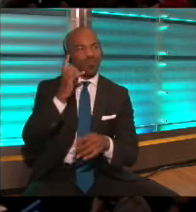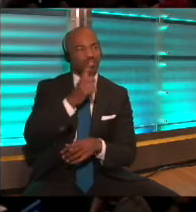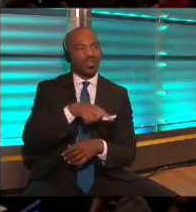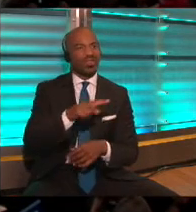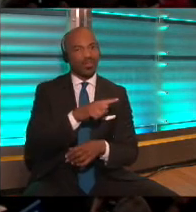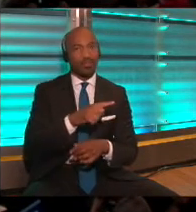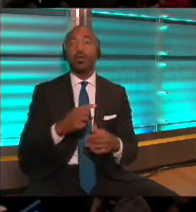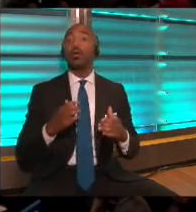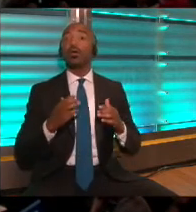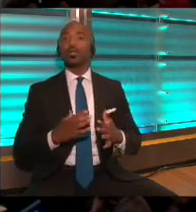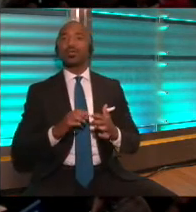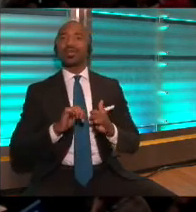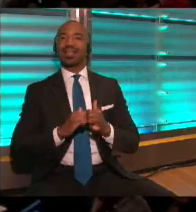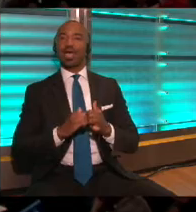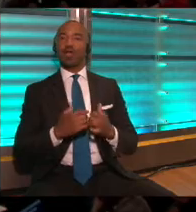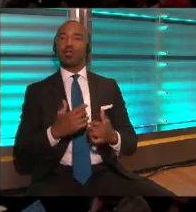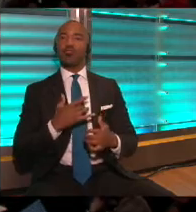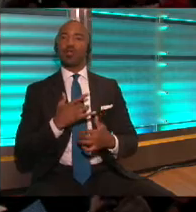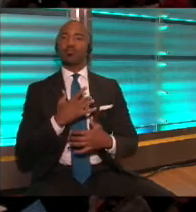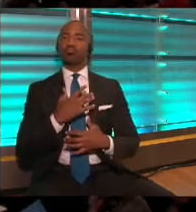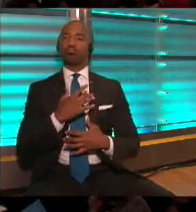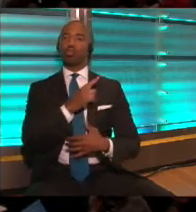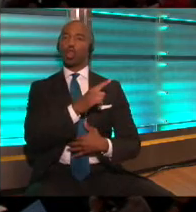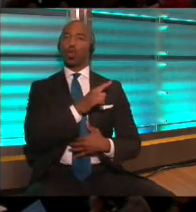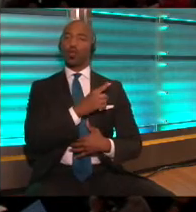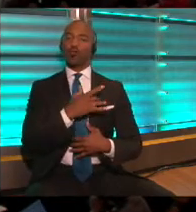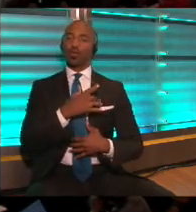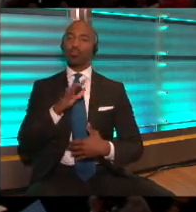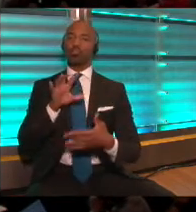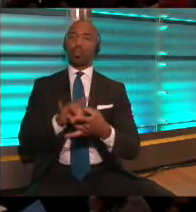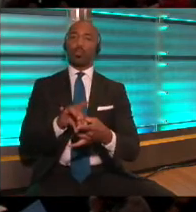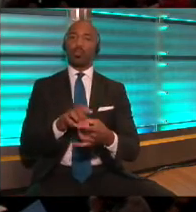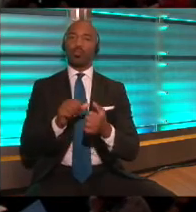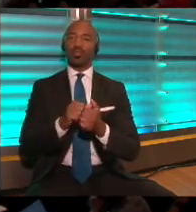how customers build loyal relationships with